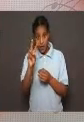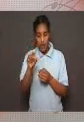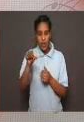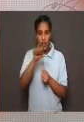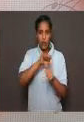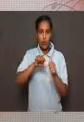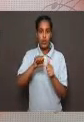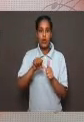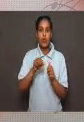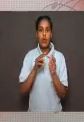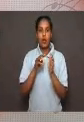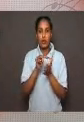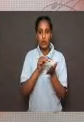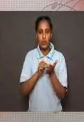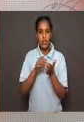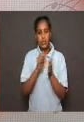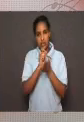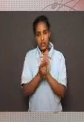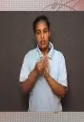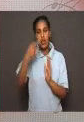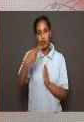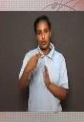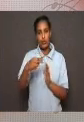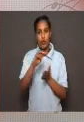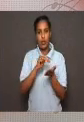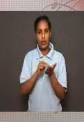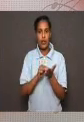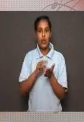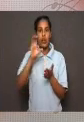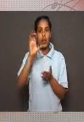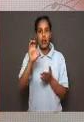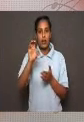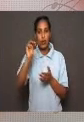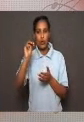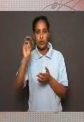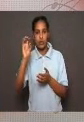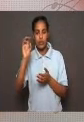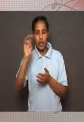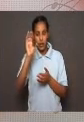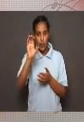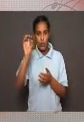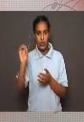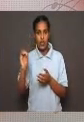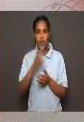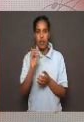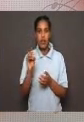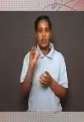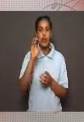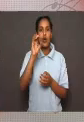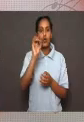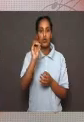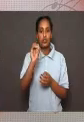molecules, such as hydrogen molecule, carbon monoxide, and